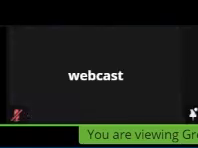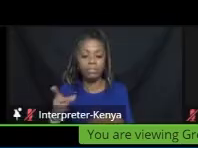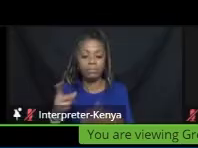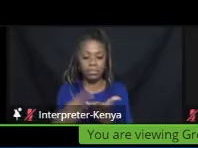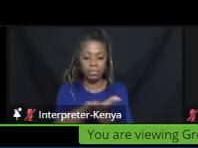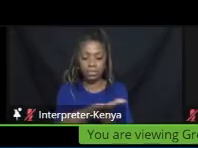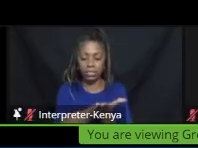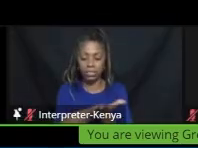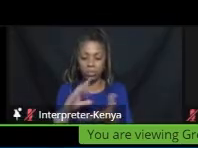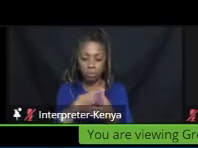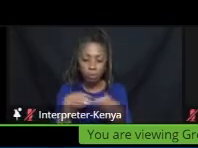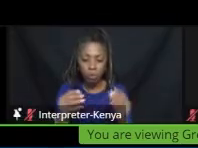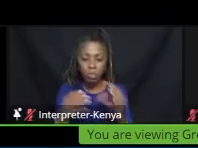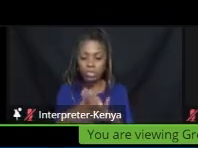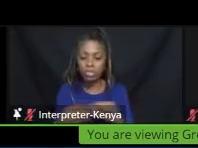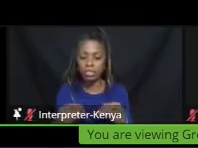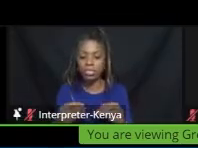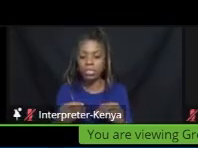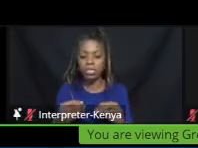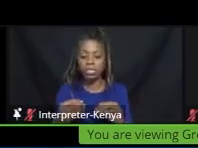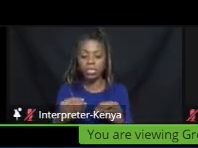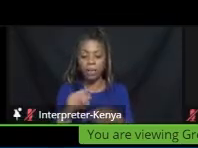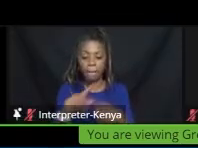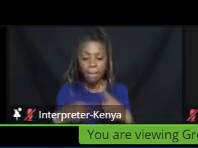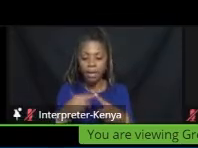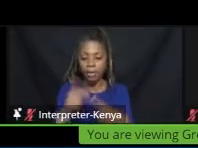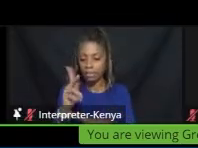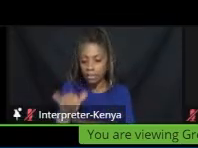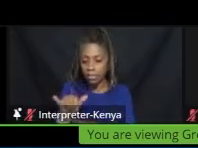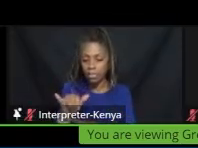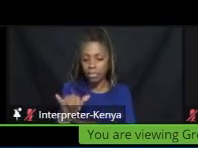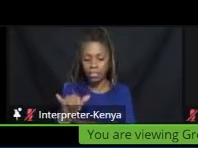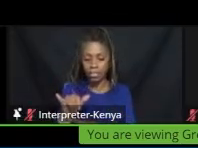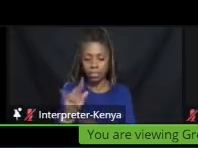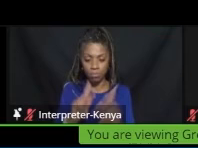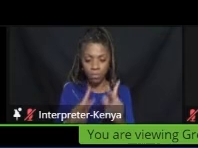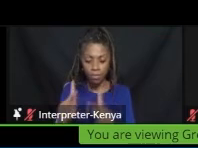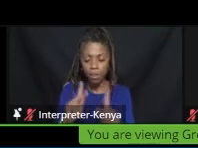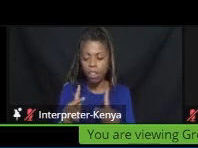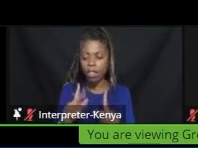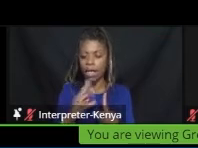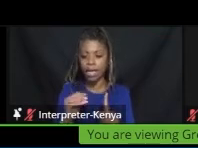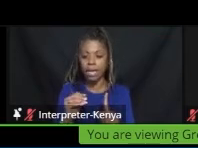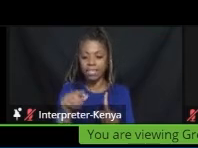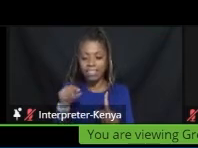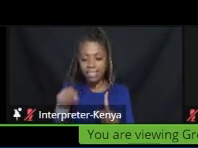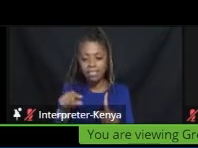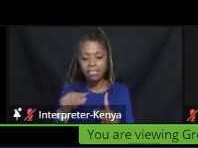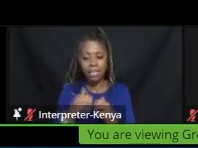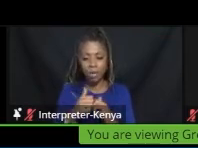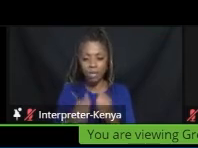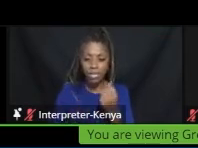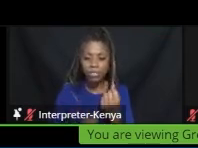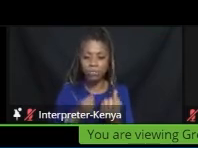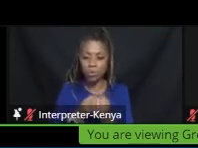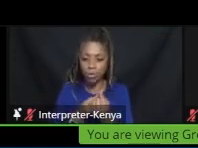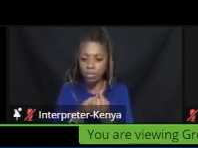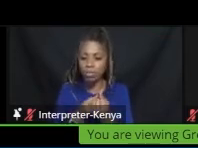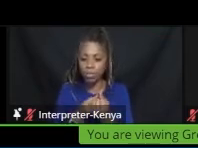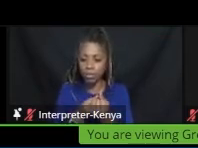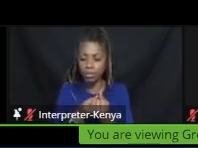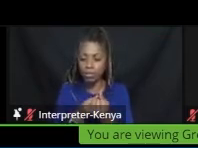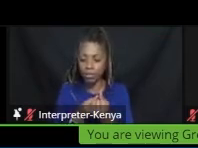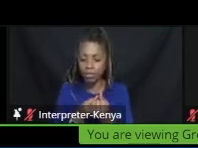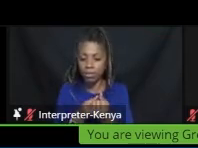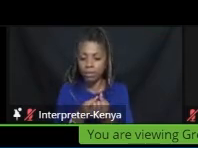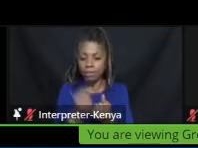of Kentuckians so that we can really support the attainment of the vision that Dr. Glass just laid out.